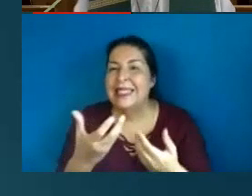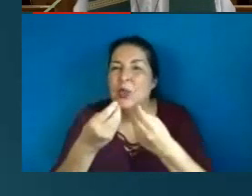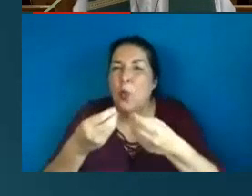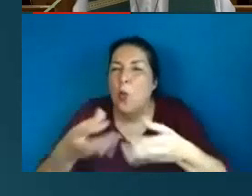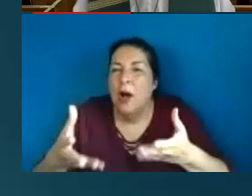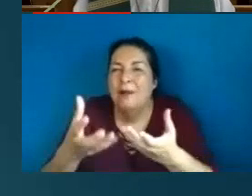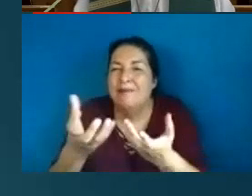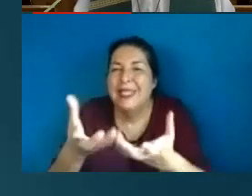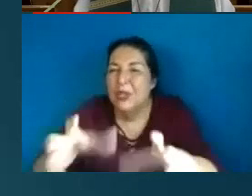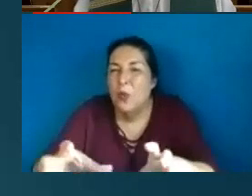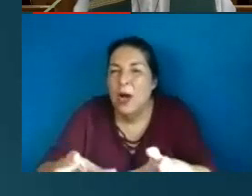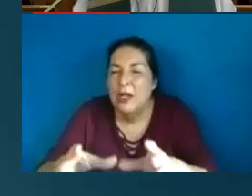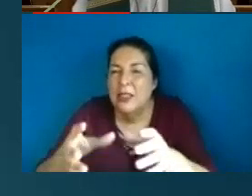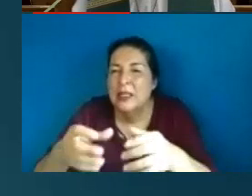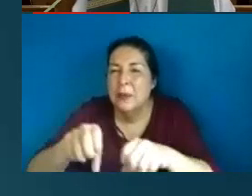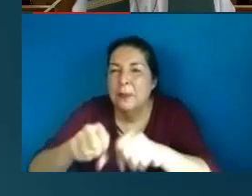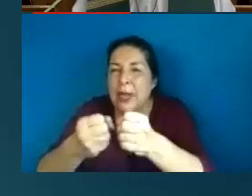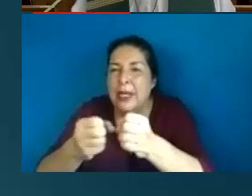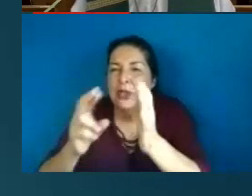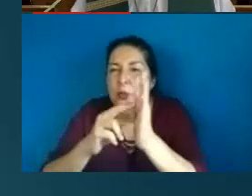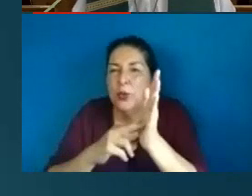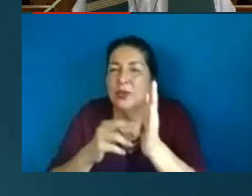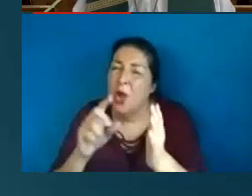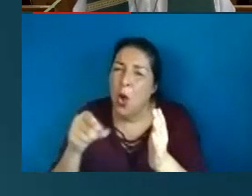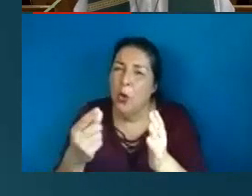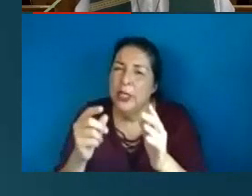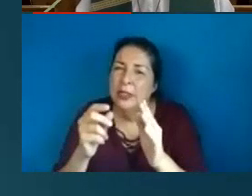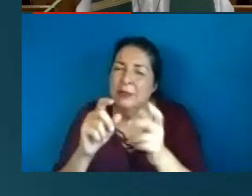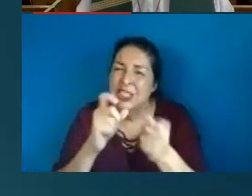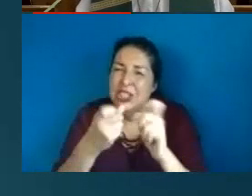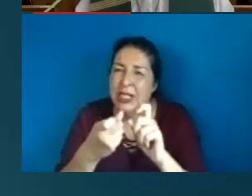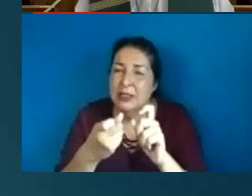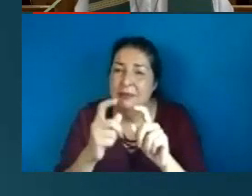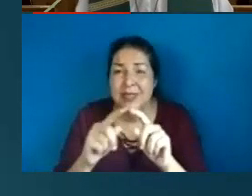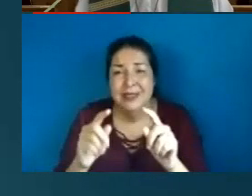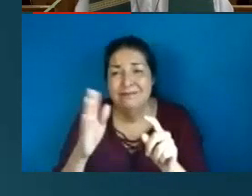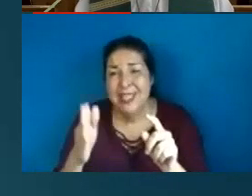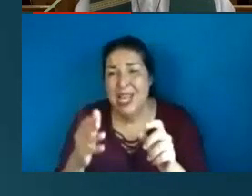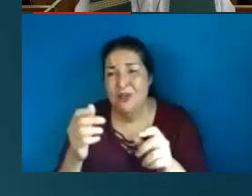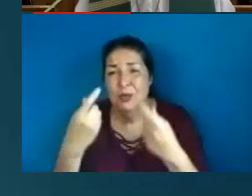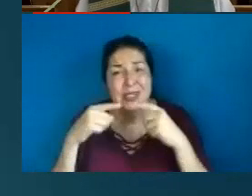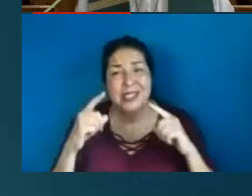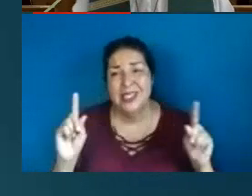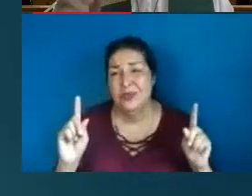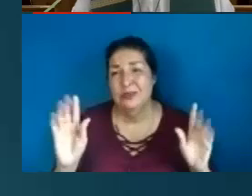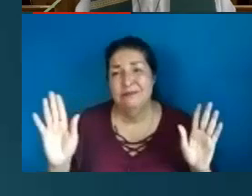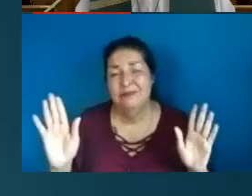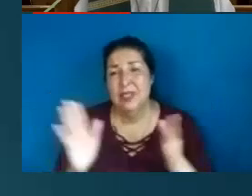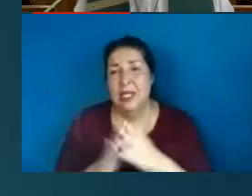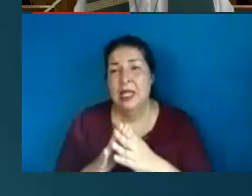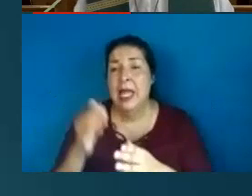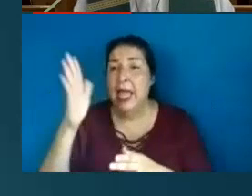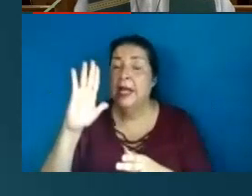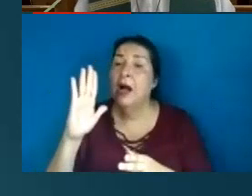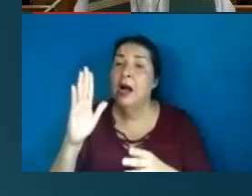to change them, and it rarely ever worked. In our text, God is changing